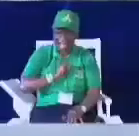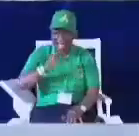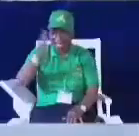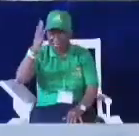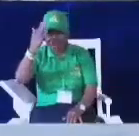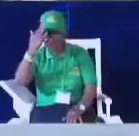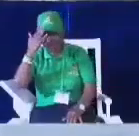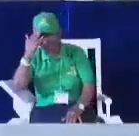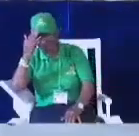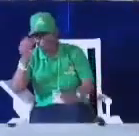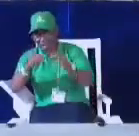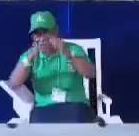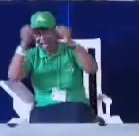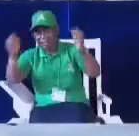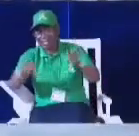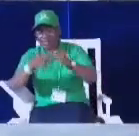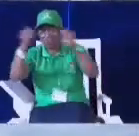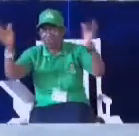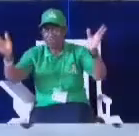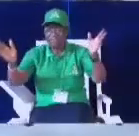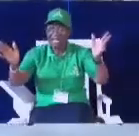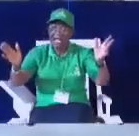yes, I know.